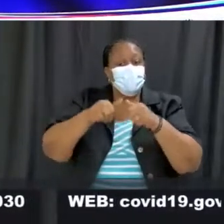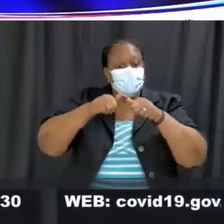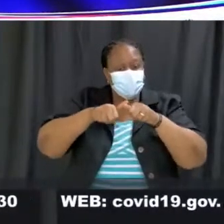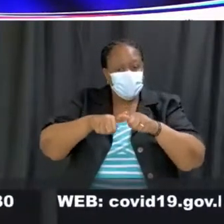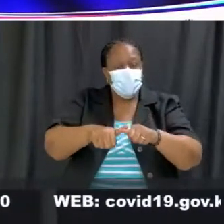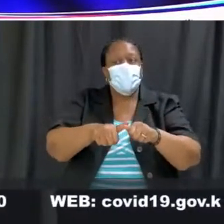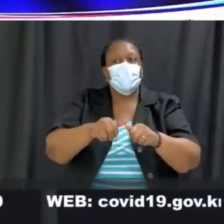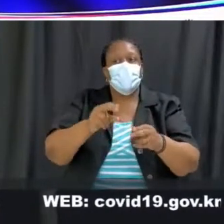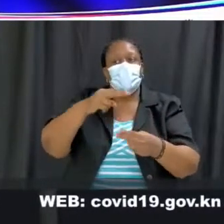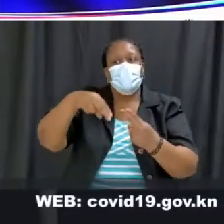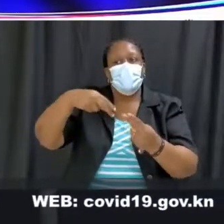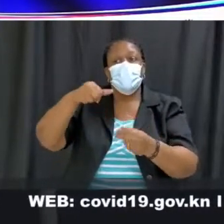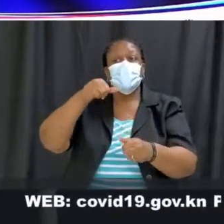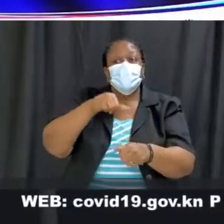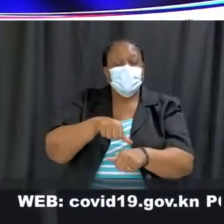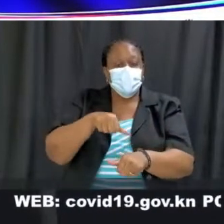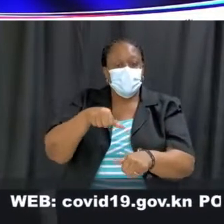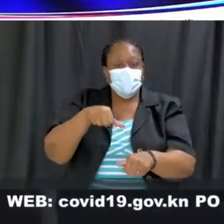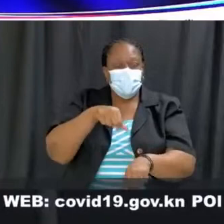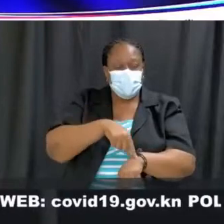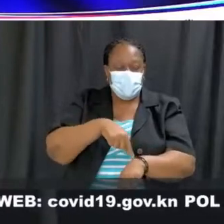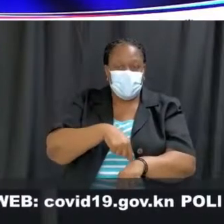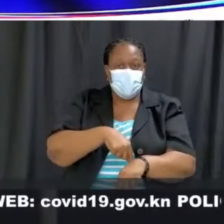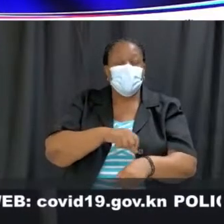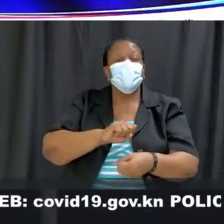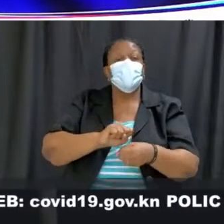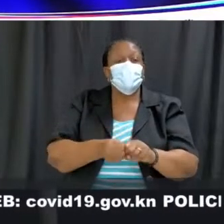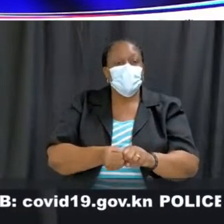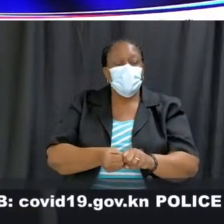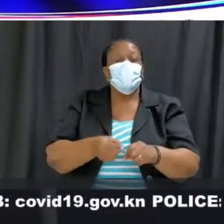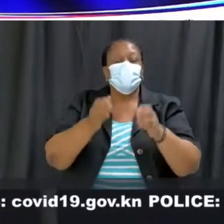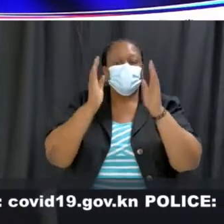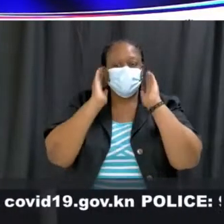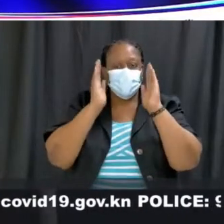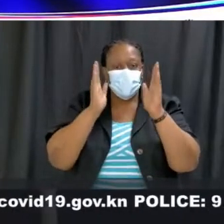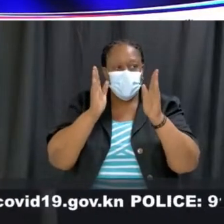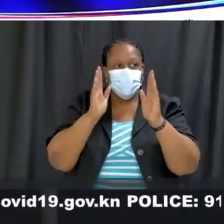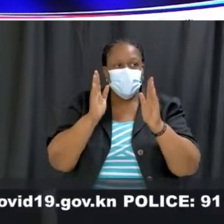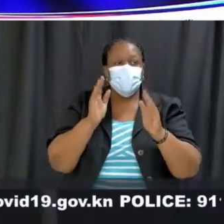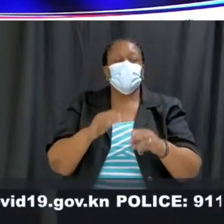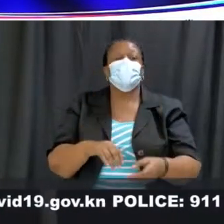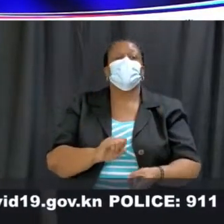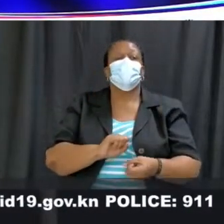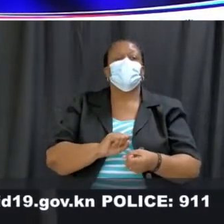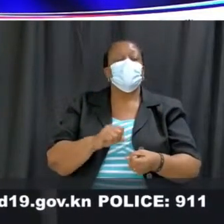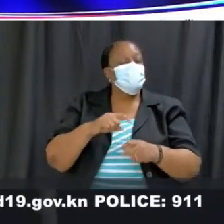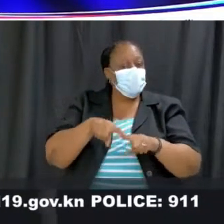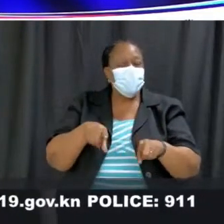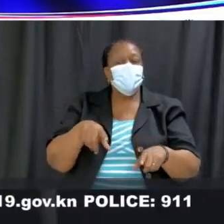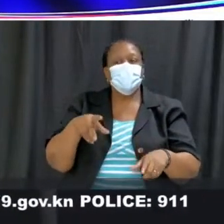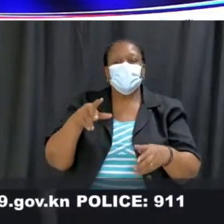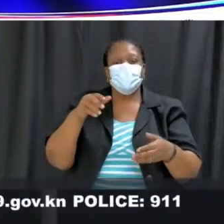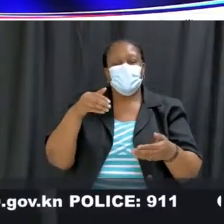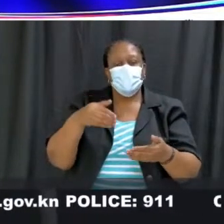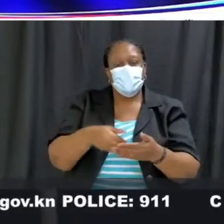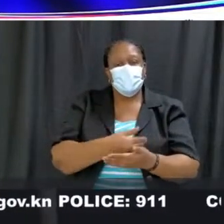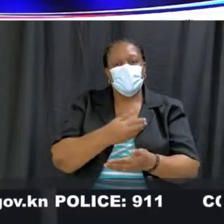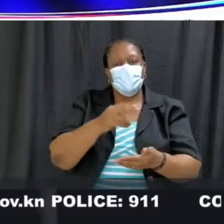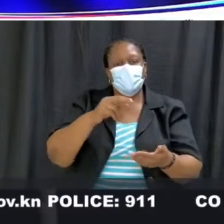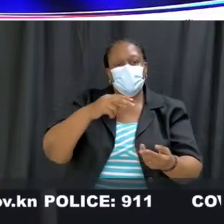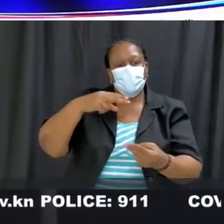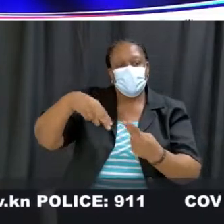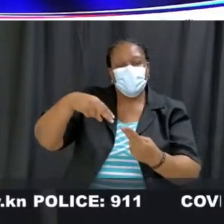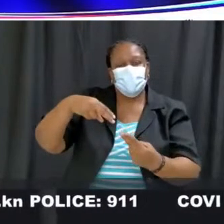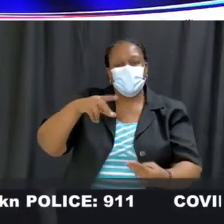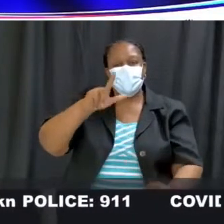prepared. So when we are under the threat of such, we will then be able to respond